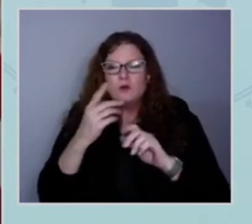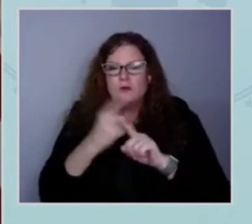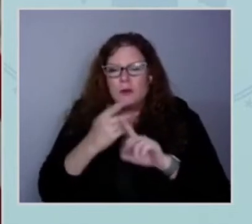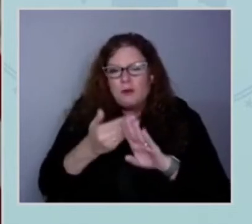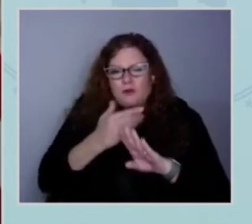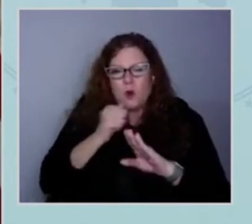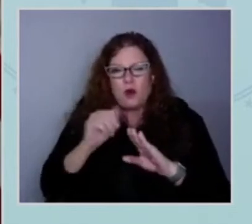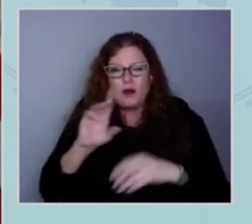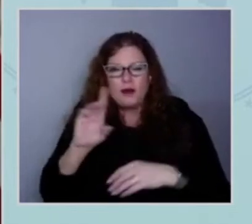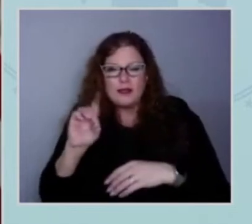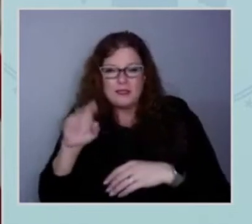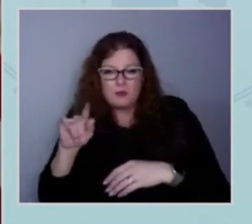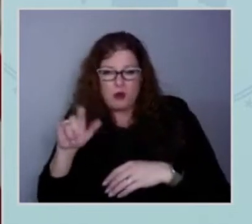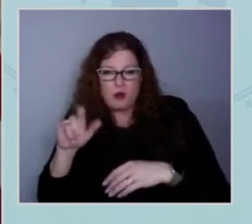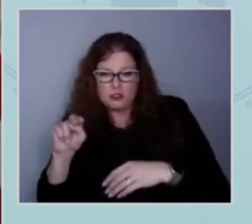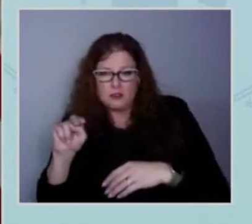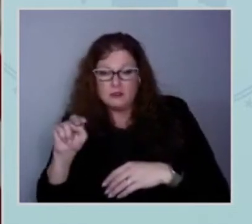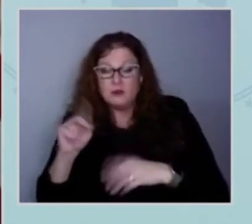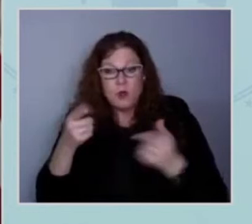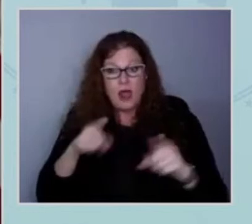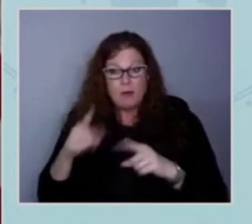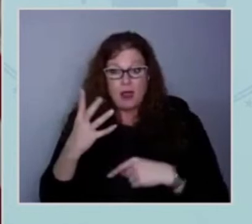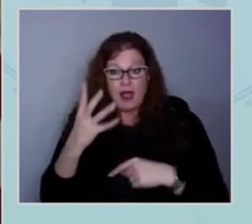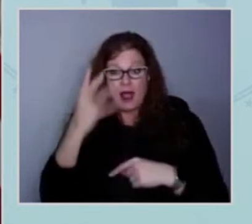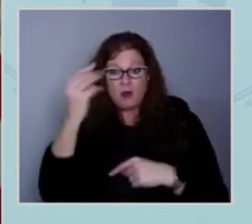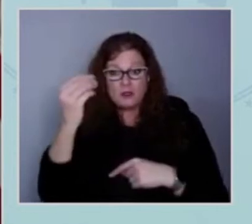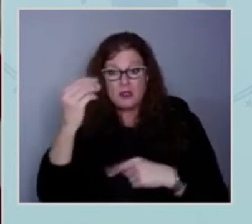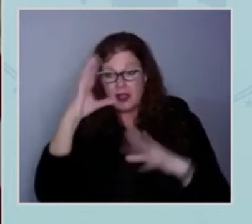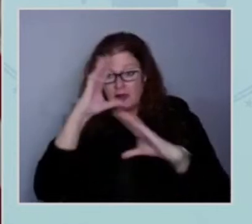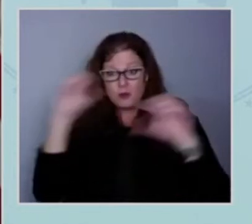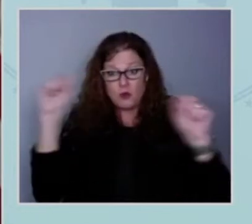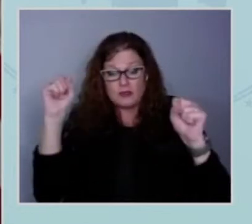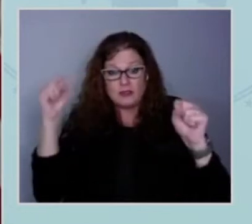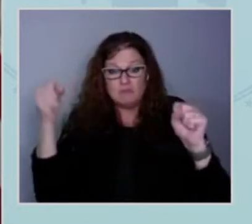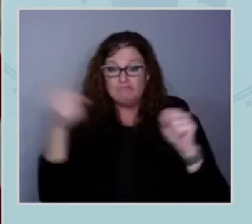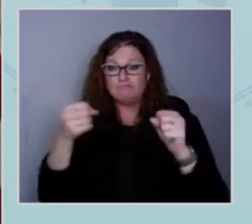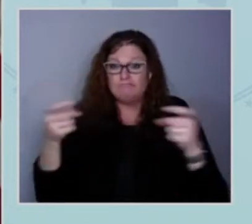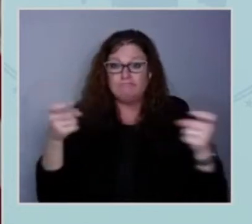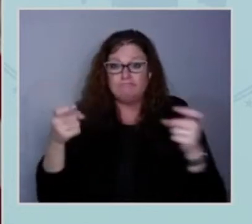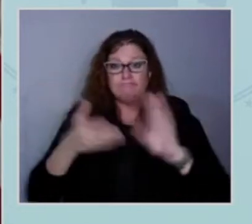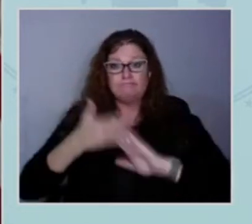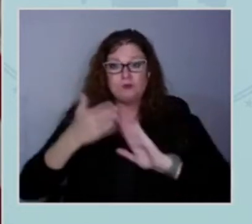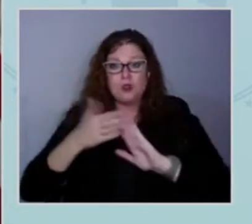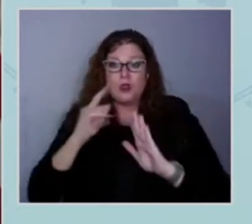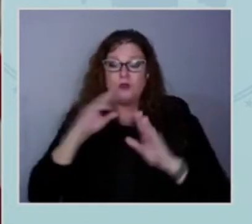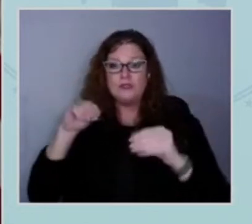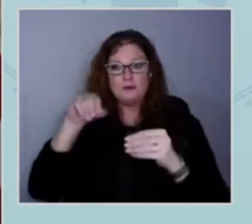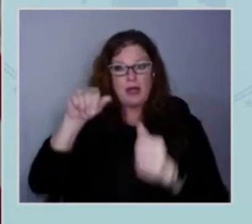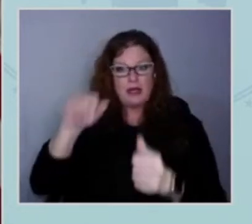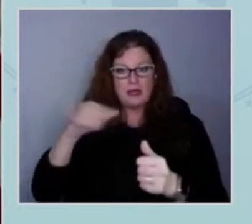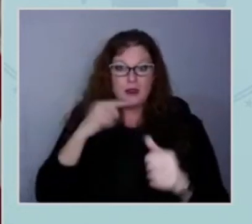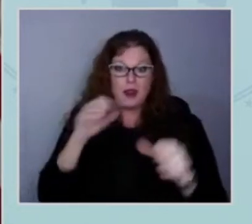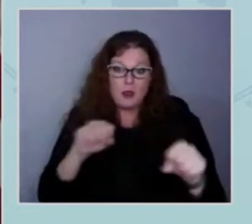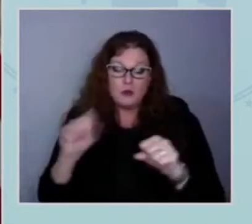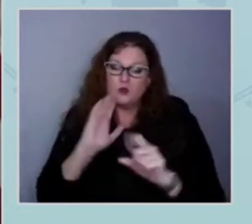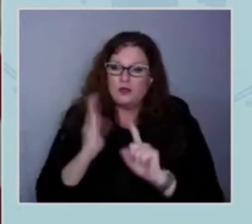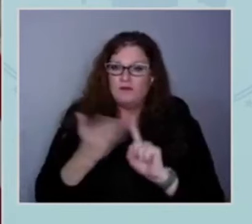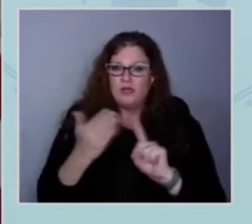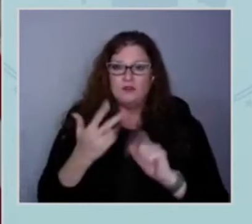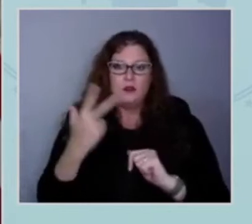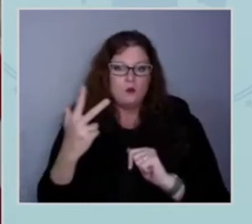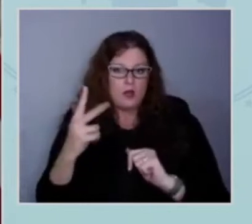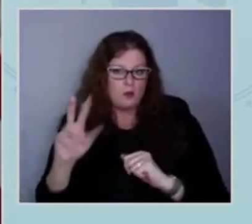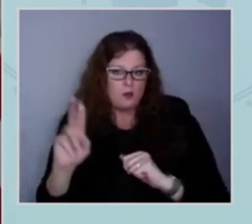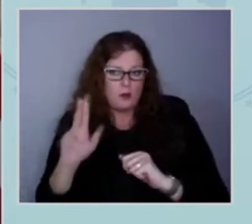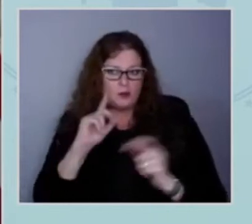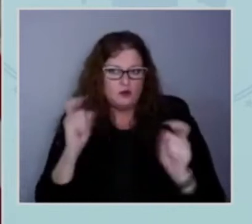significant recession in the history of the United States, short of a depression. And what happened was we went out, and the president put me in